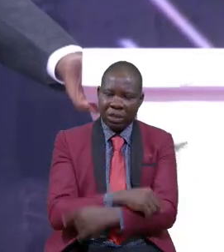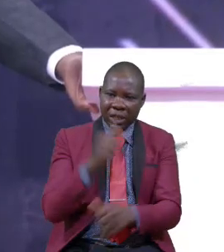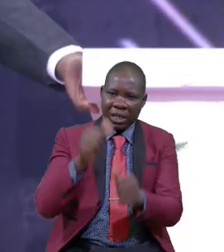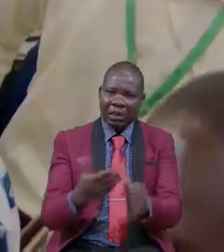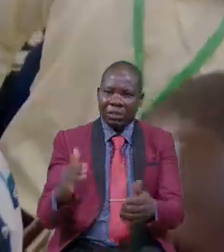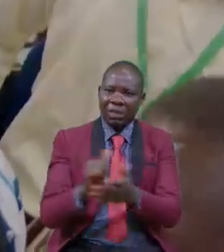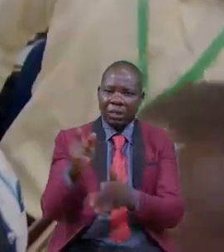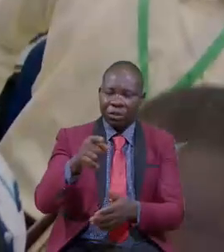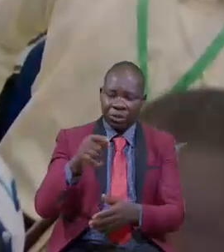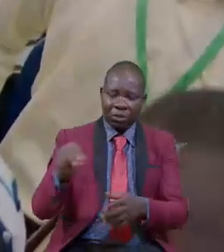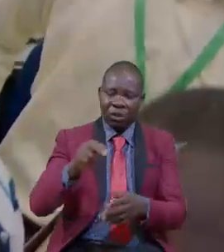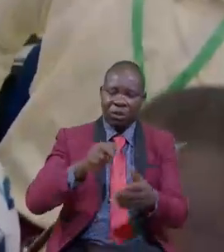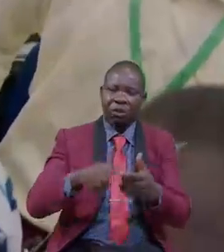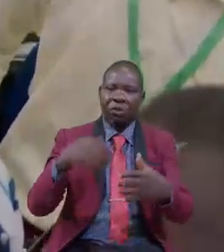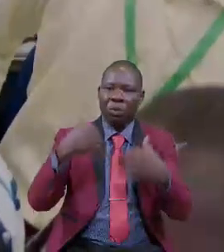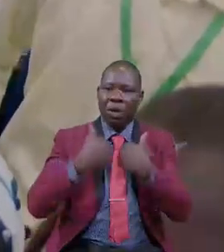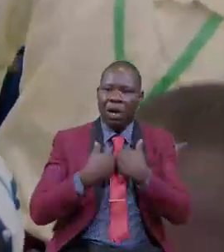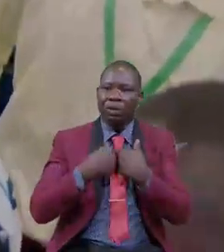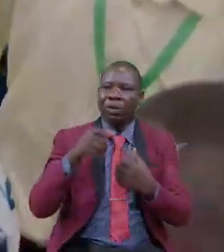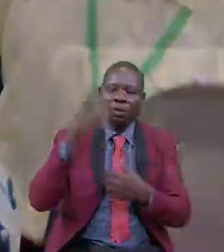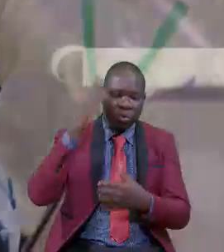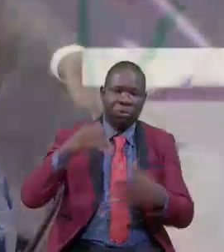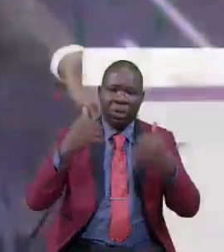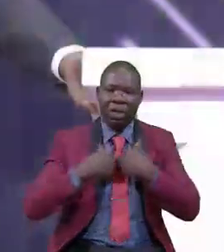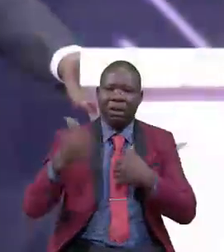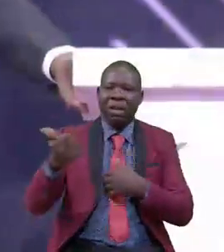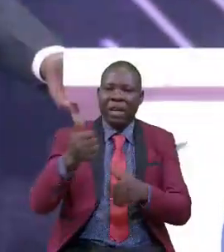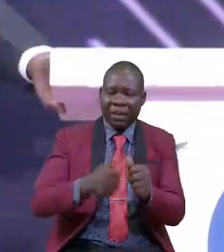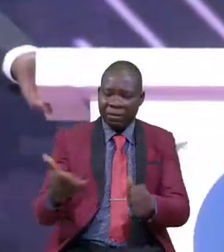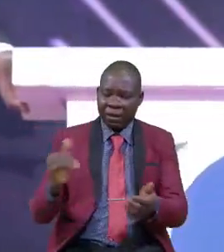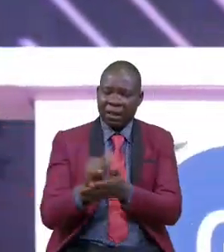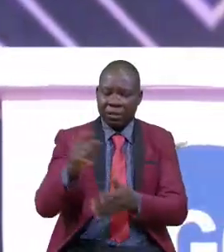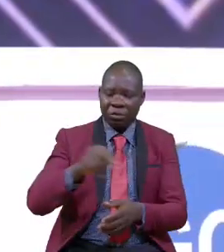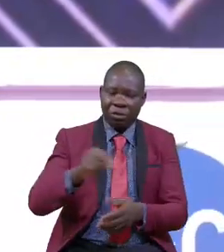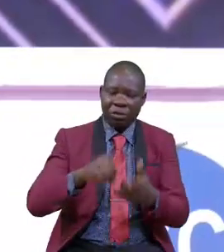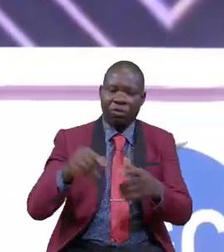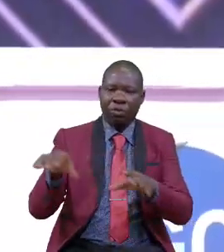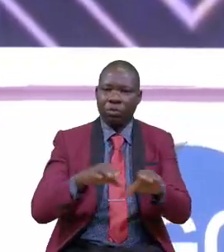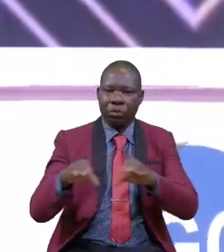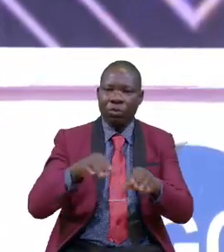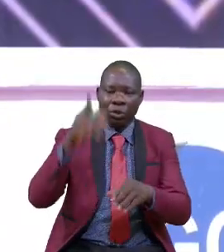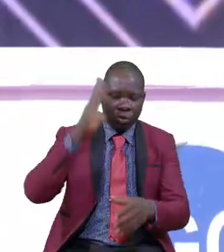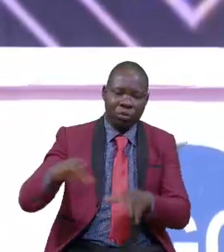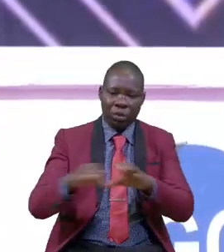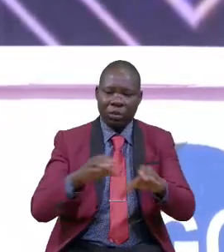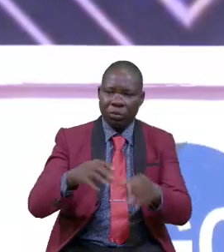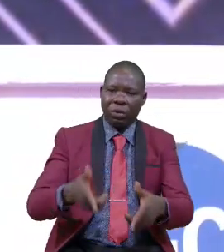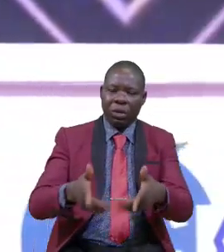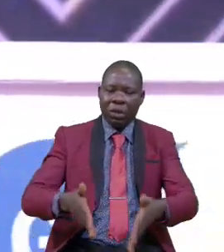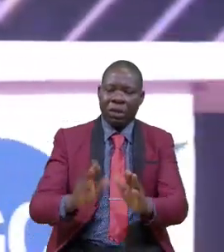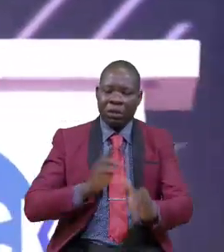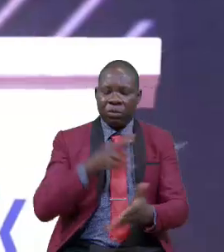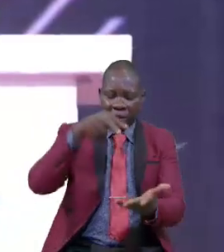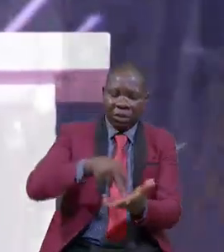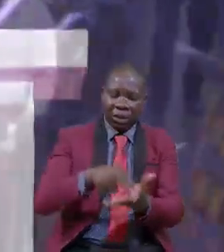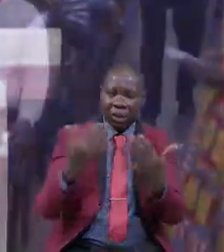Amen. Everything you need to do, you will do. Let's rise up now and pray before